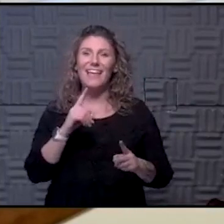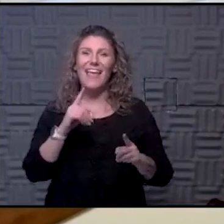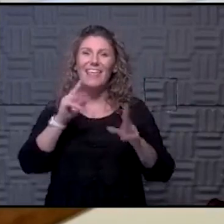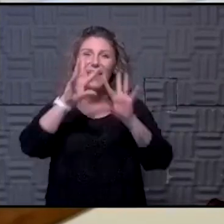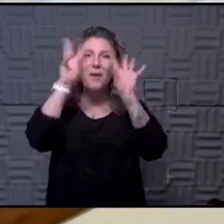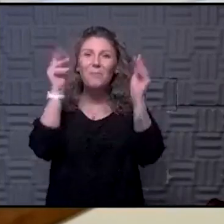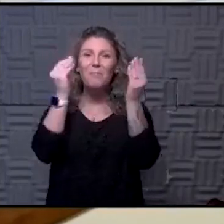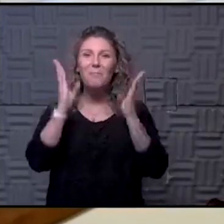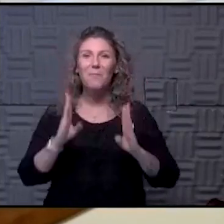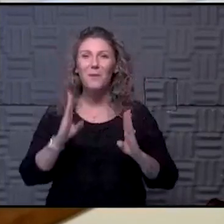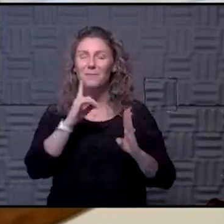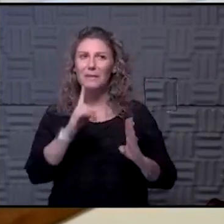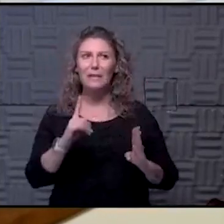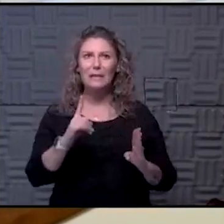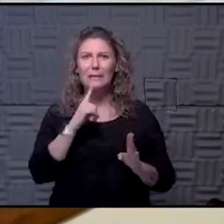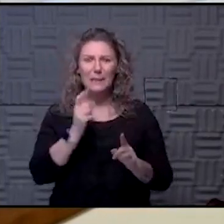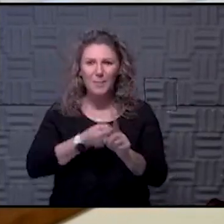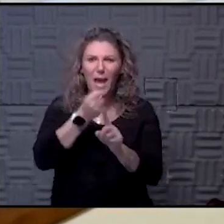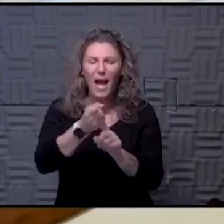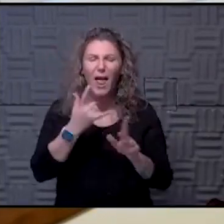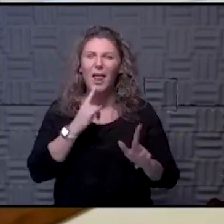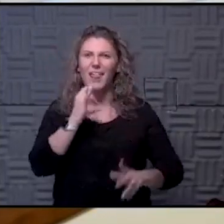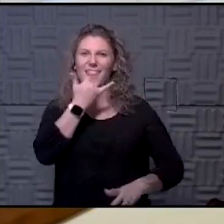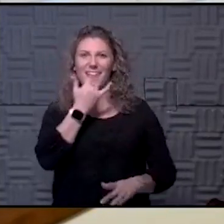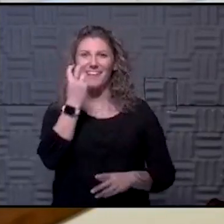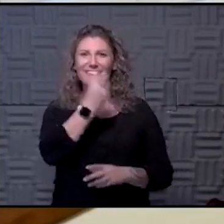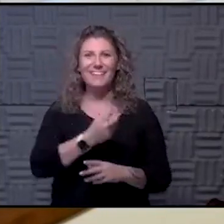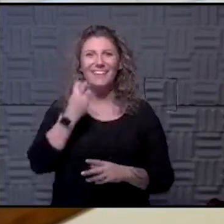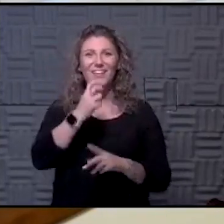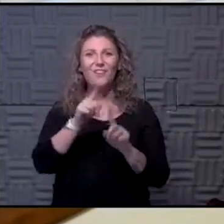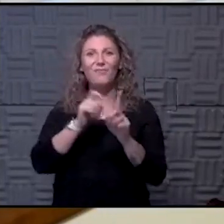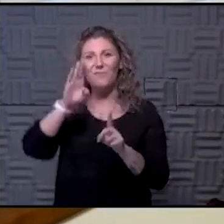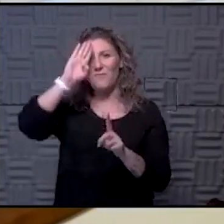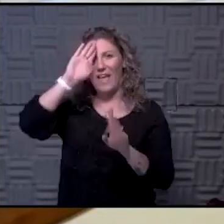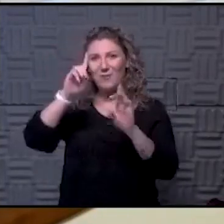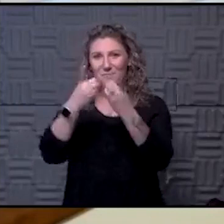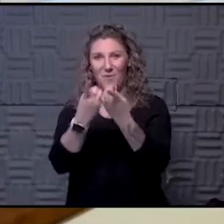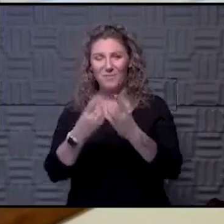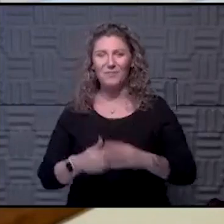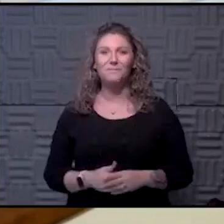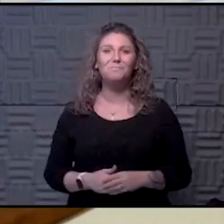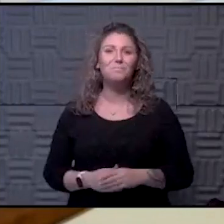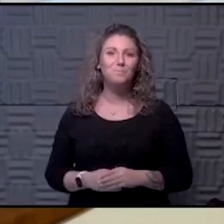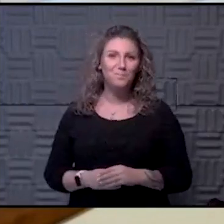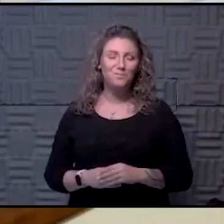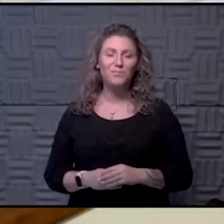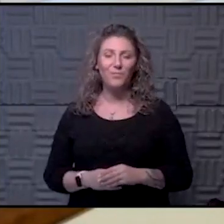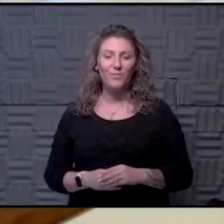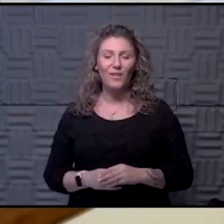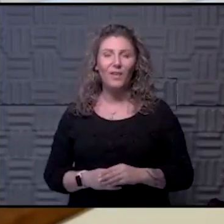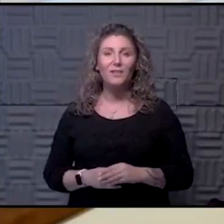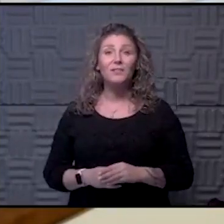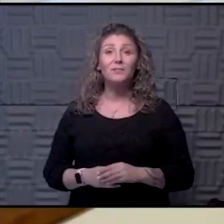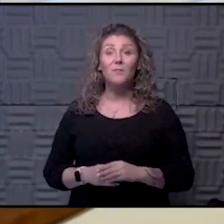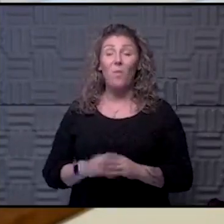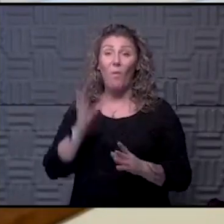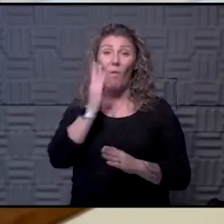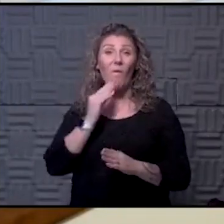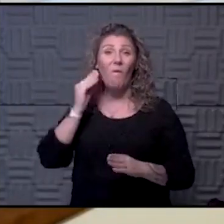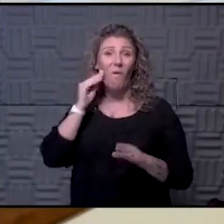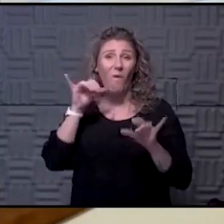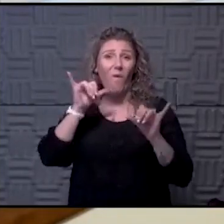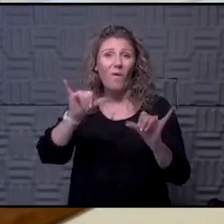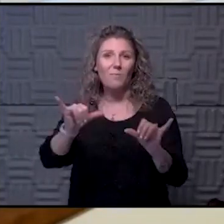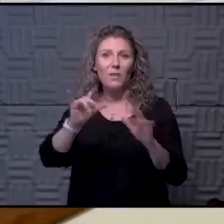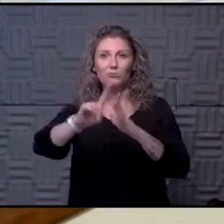paramedics. I'm used to saying pandemic, paramedics from the Topeka Fire Department that have started vaccinating our homebound individuals here in